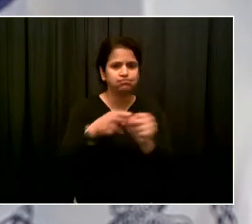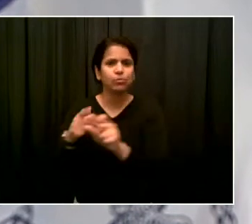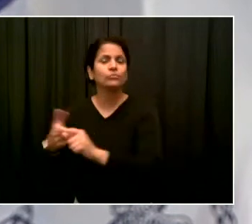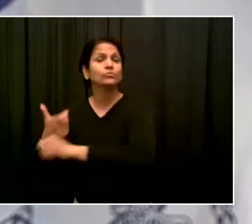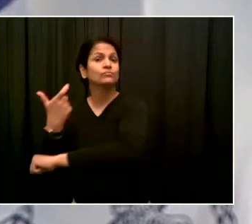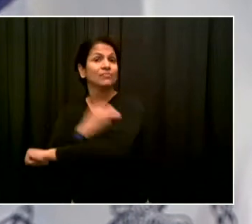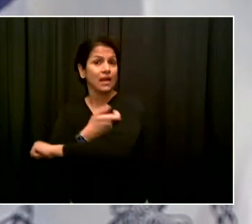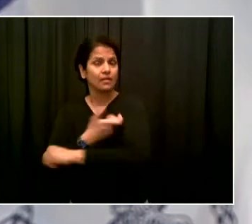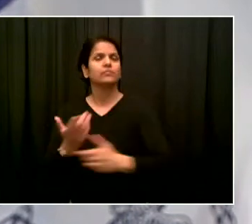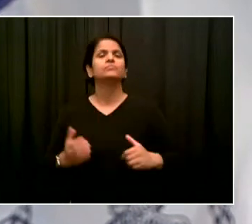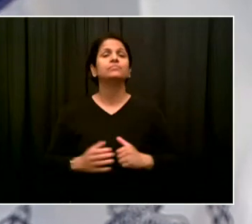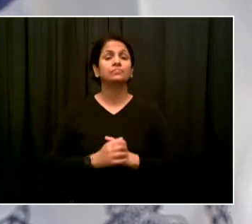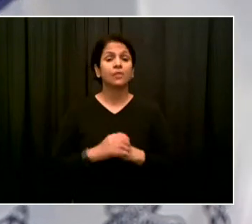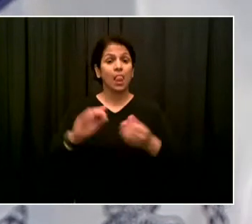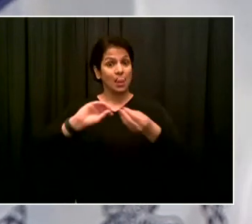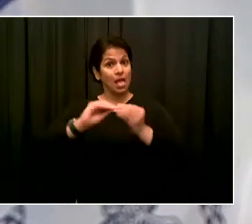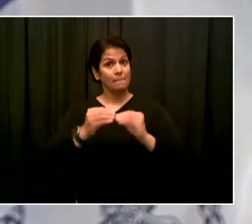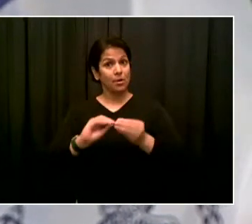been